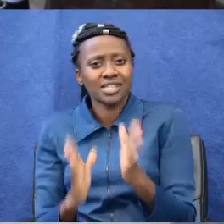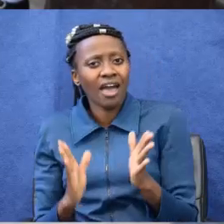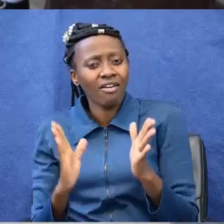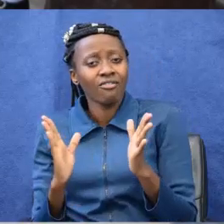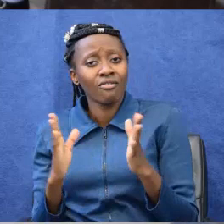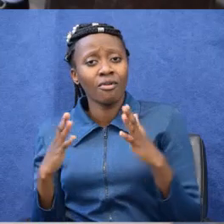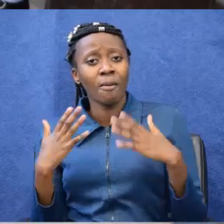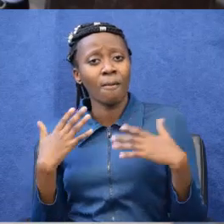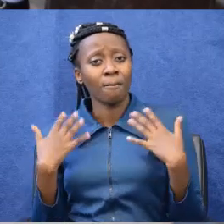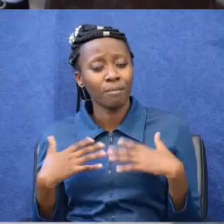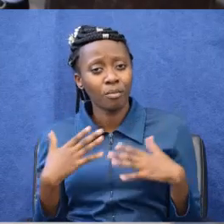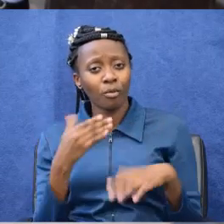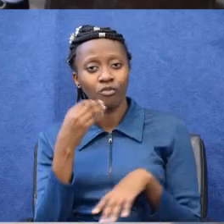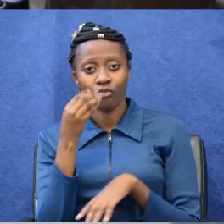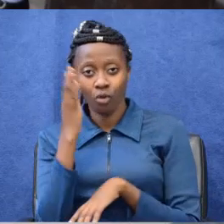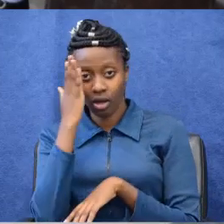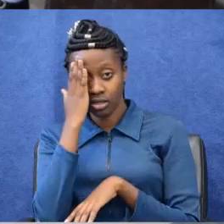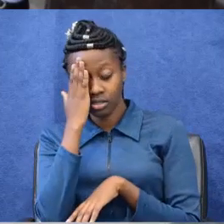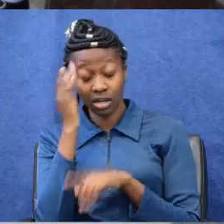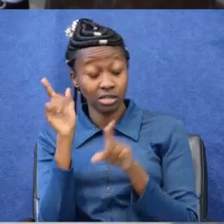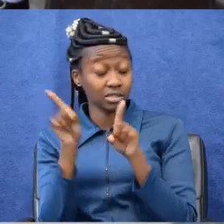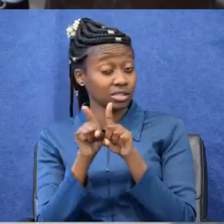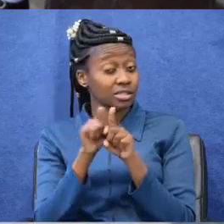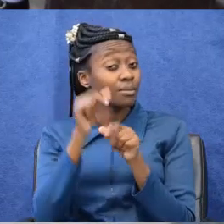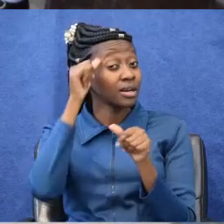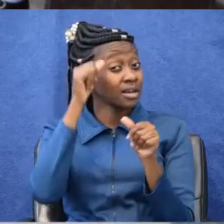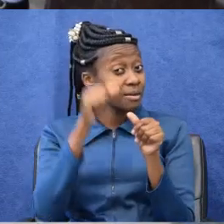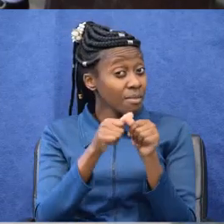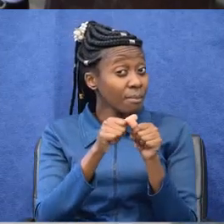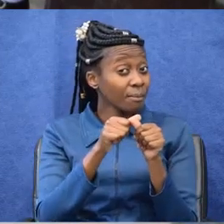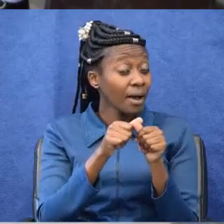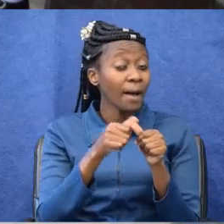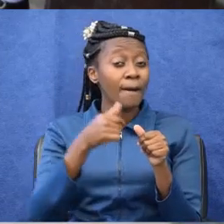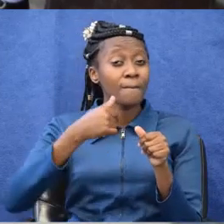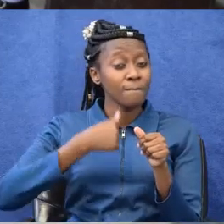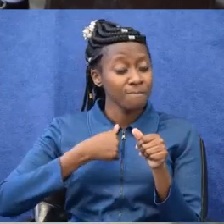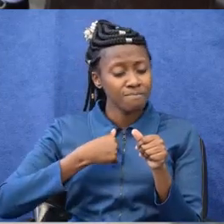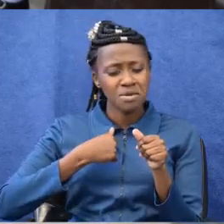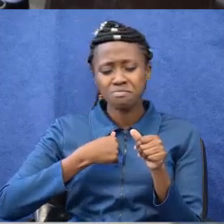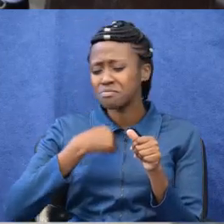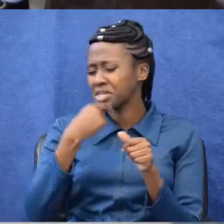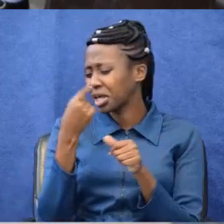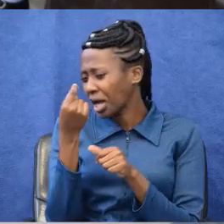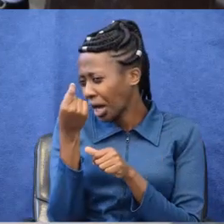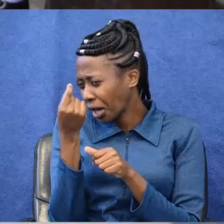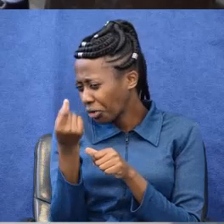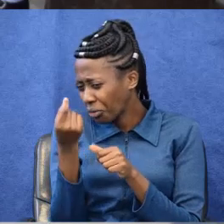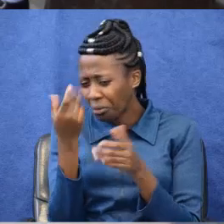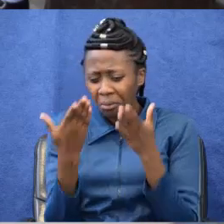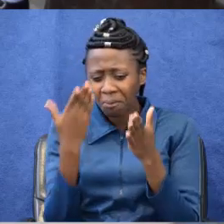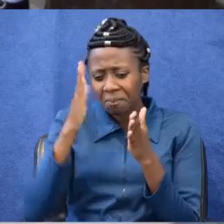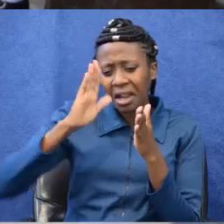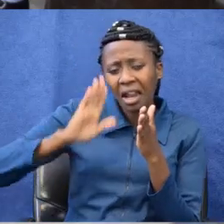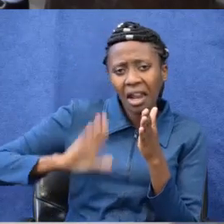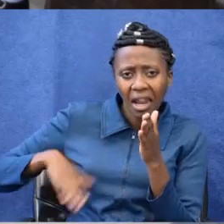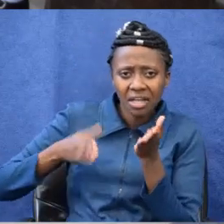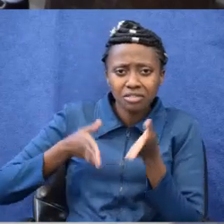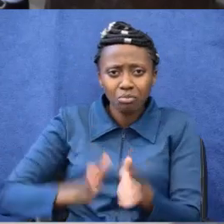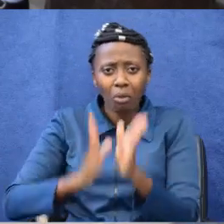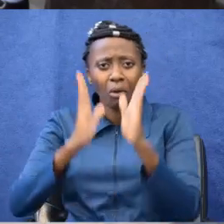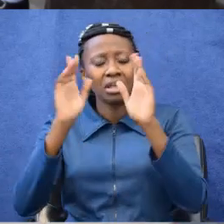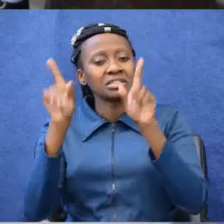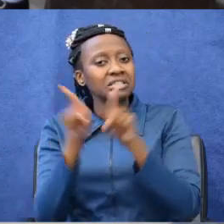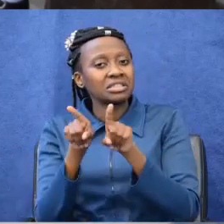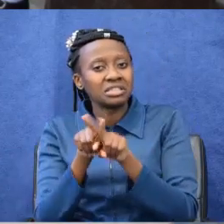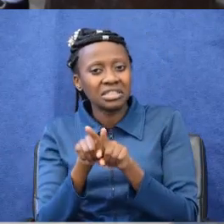he continued, "Remember, I am the least in our family." Maybe he was the last born. So he was asking